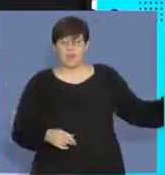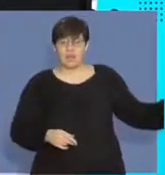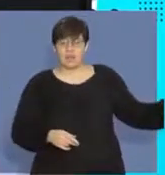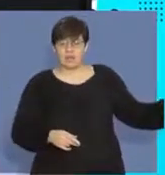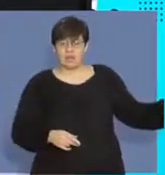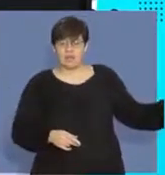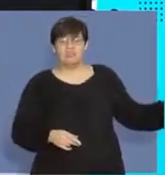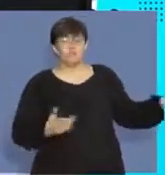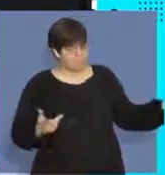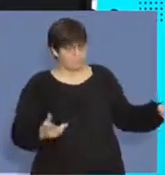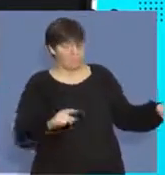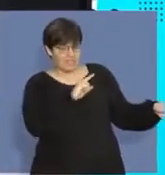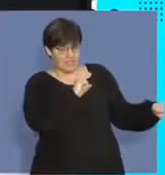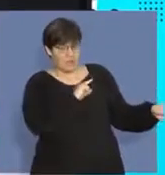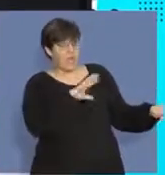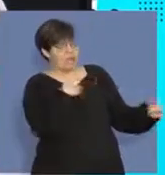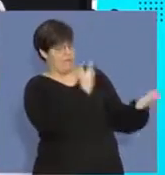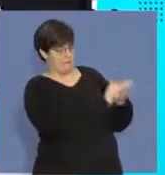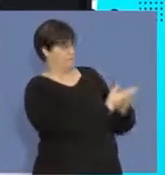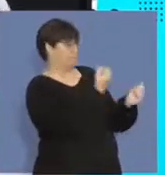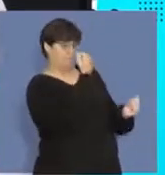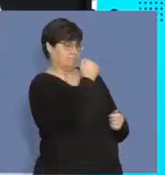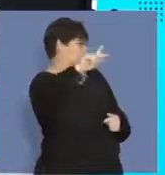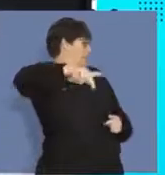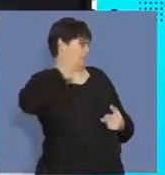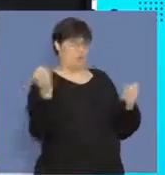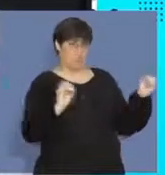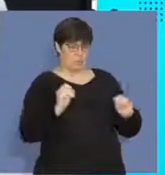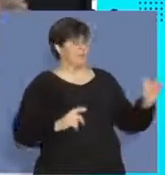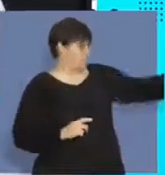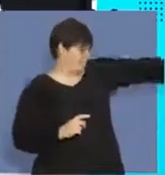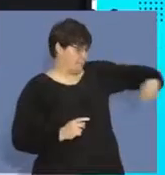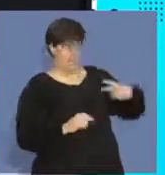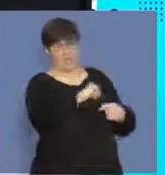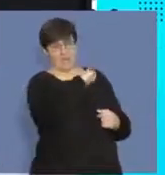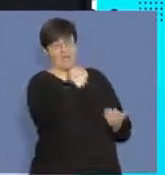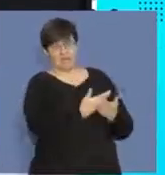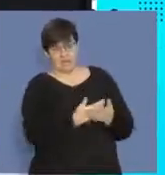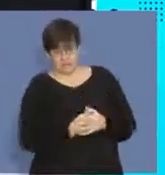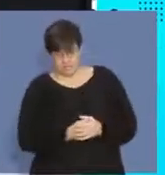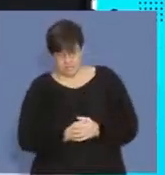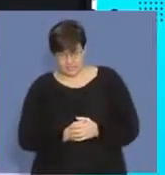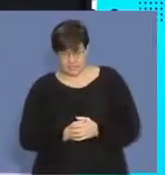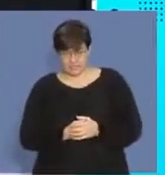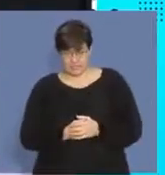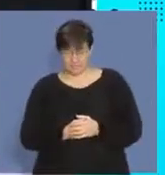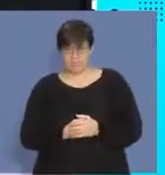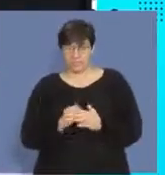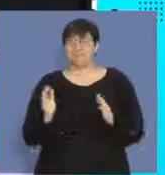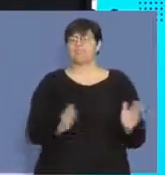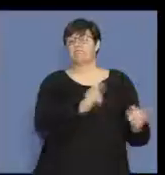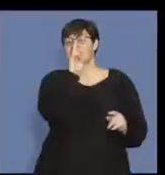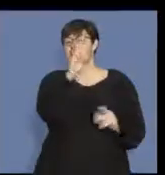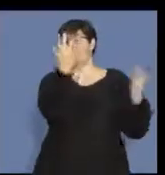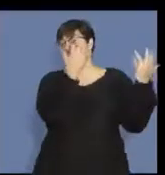it is not fair for us to pay it over to SARS. Therefore, we can claim it back as an input. Okay, let's look at the